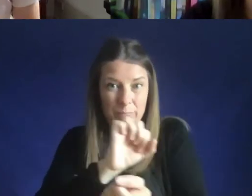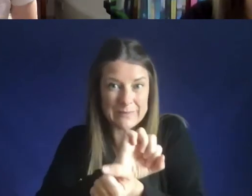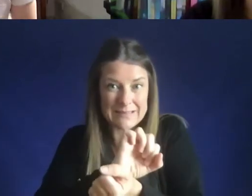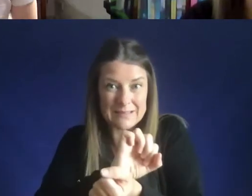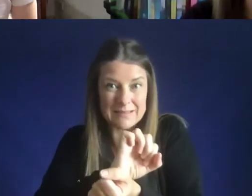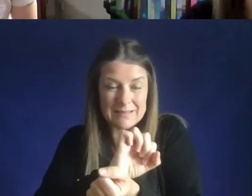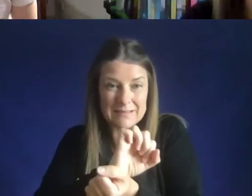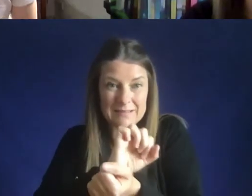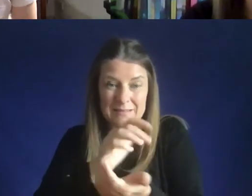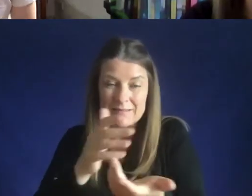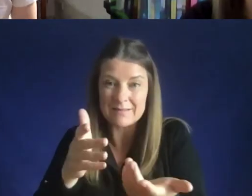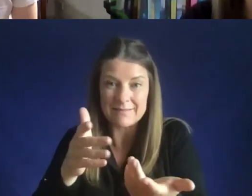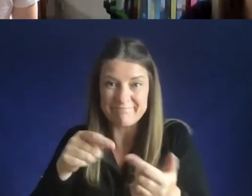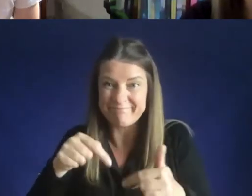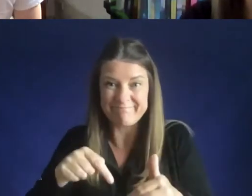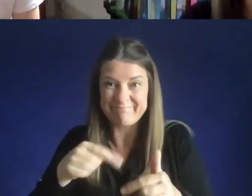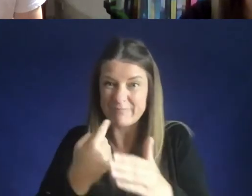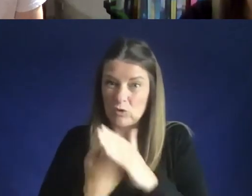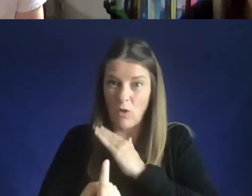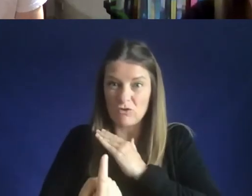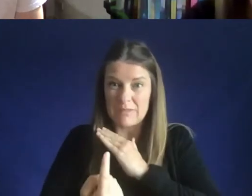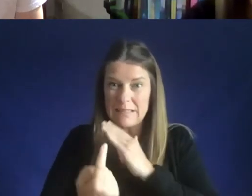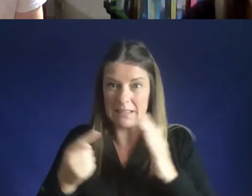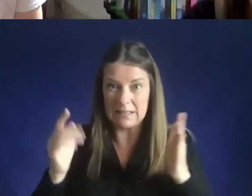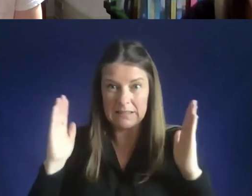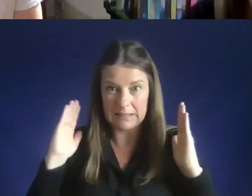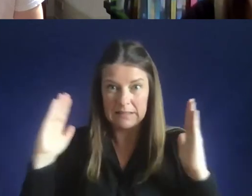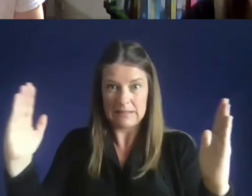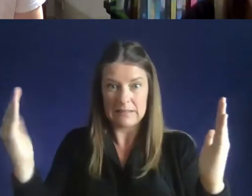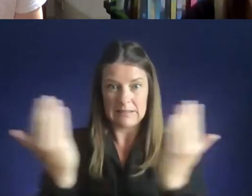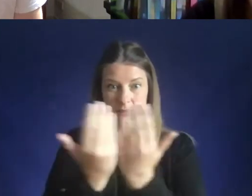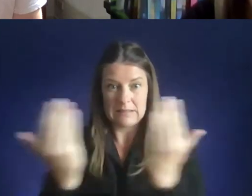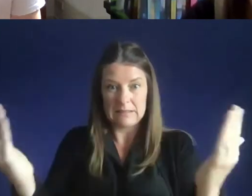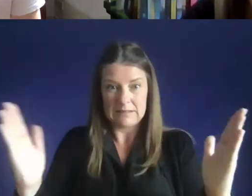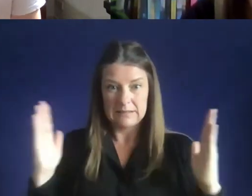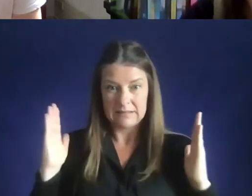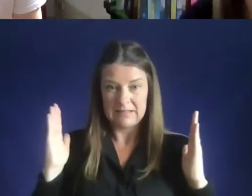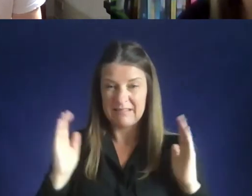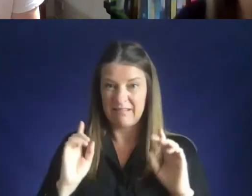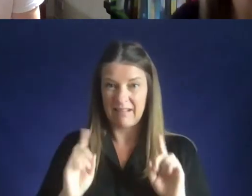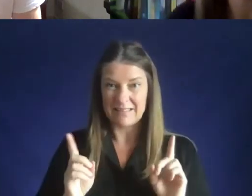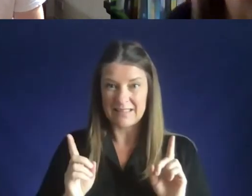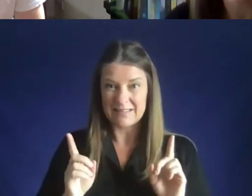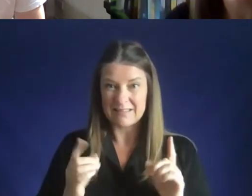in solitary confinement, that's the reality of it, that they have a bed and a